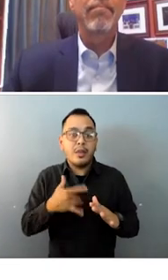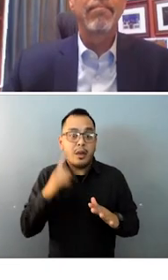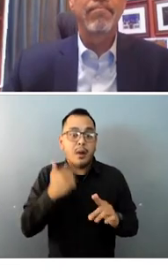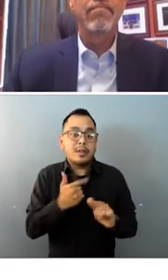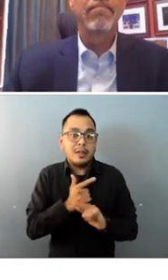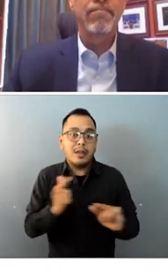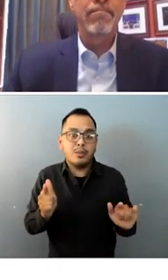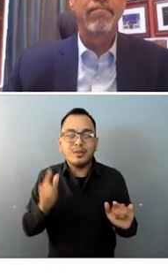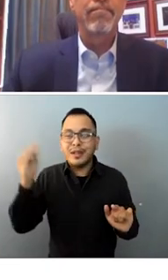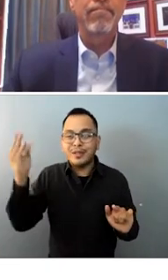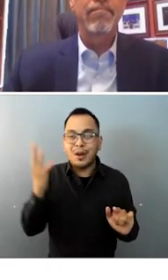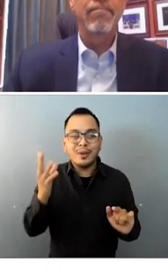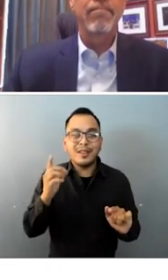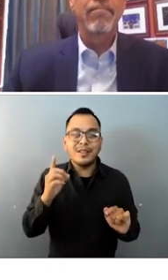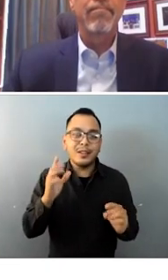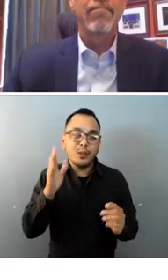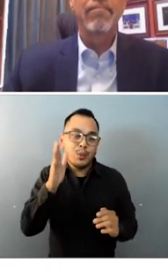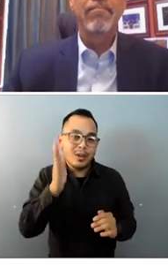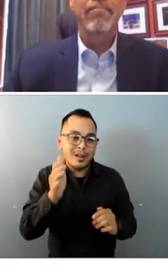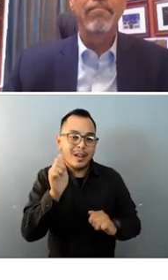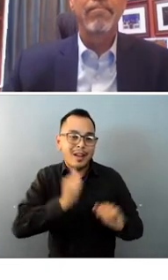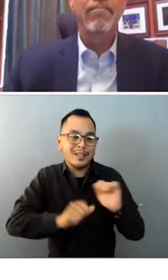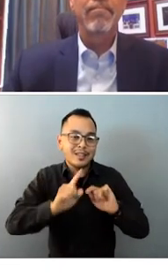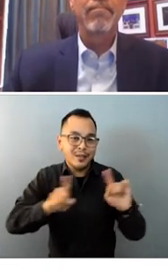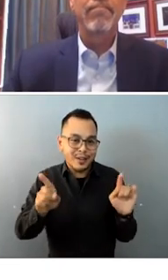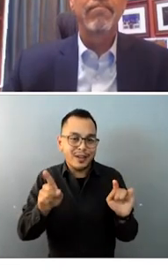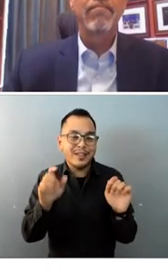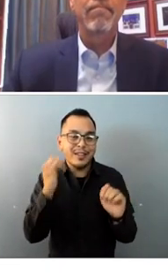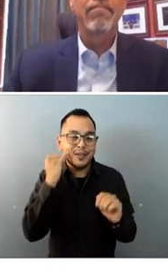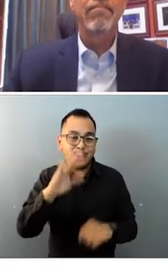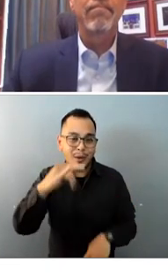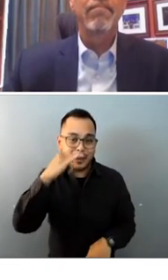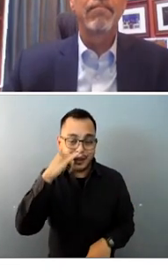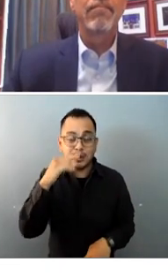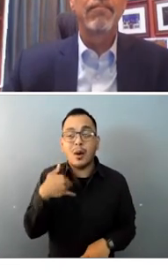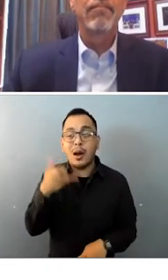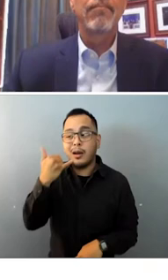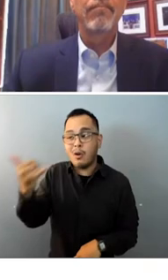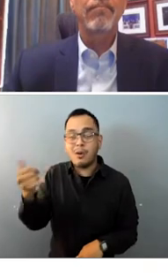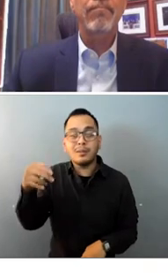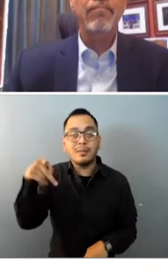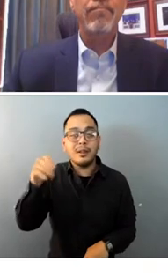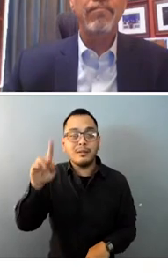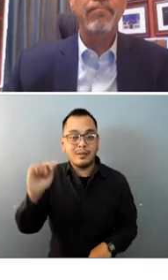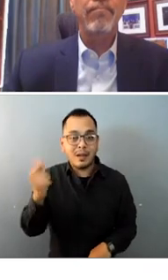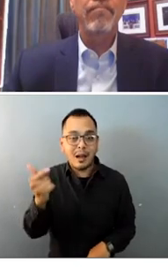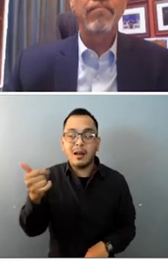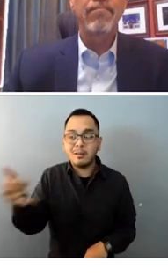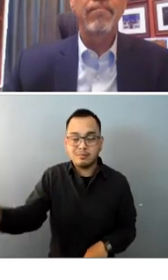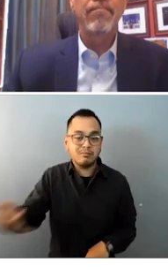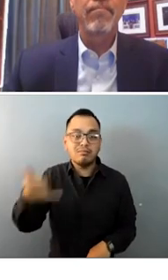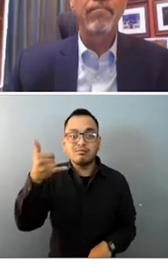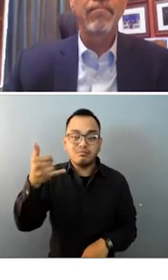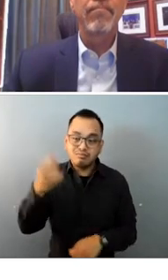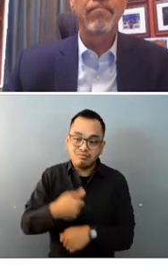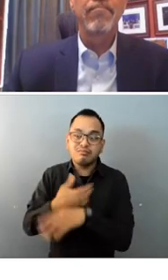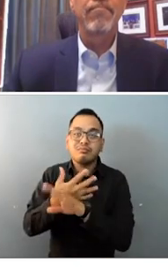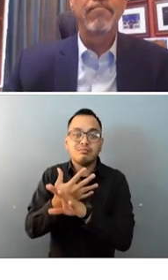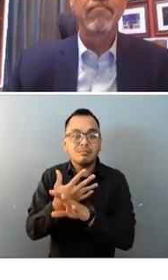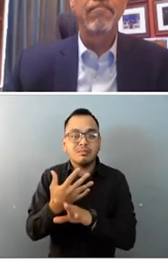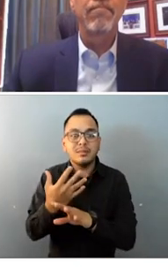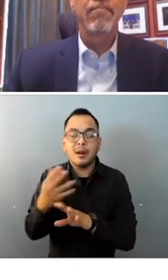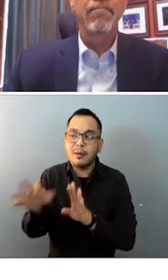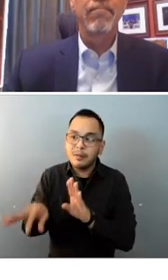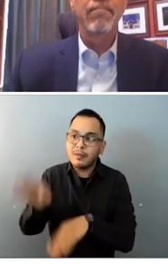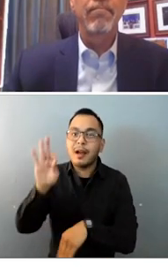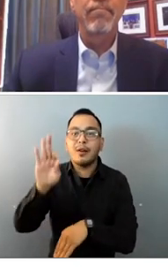kid. But I knew the word PFLAG, so I dialed 1-800-PFLAG, or there it was, and I found it. And I found, the